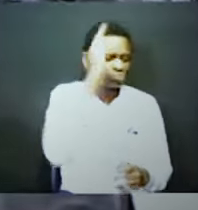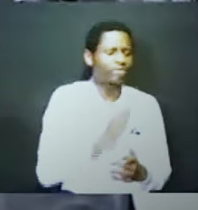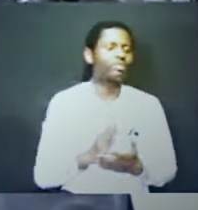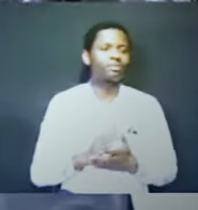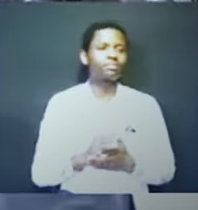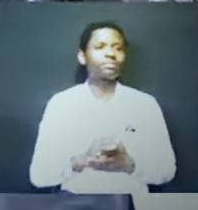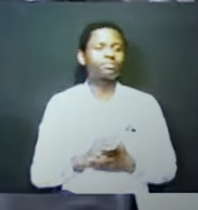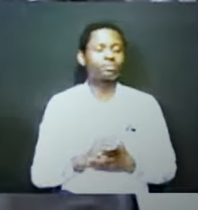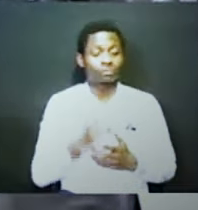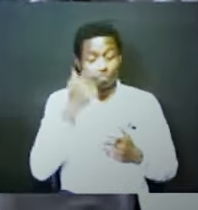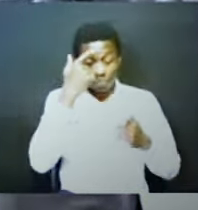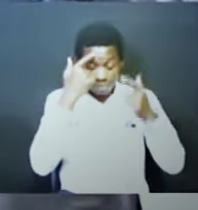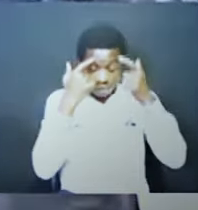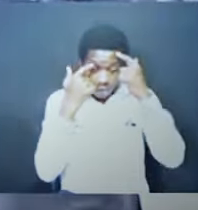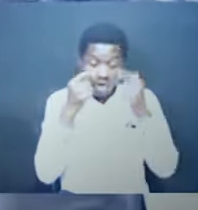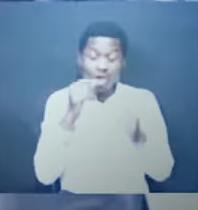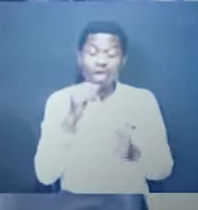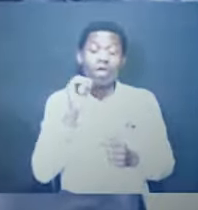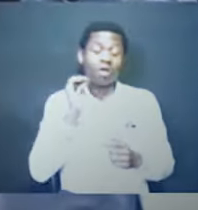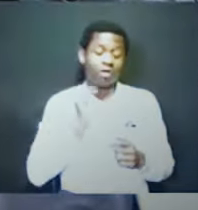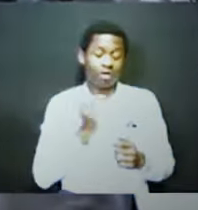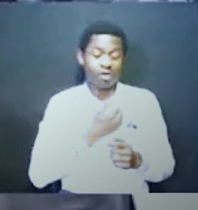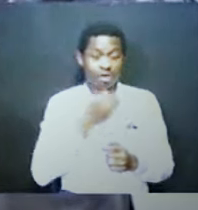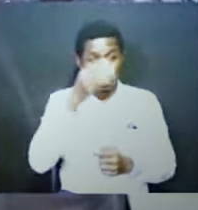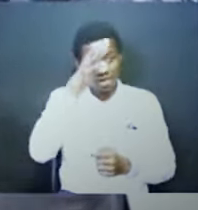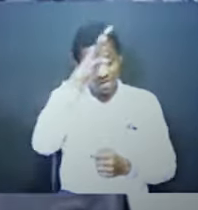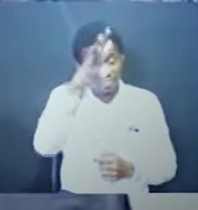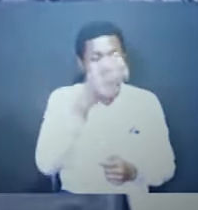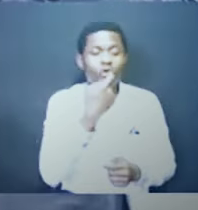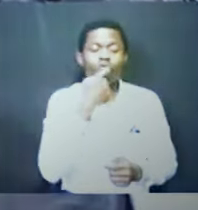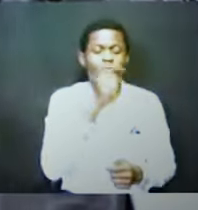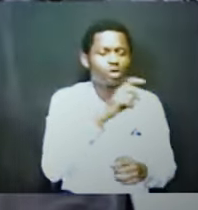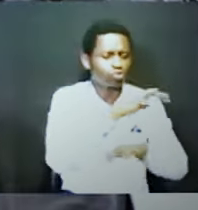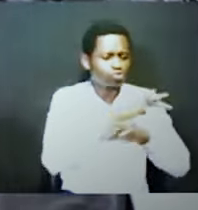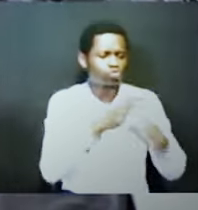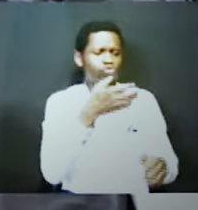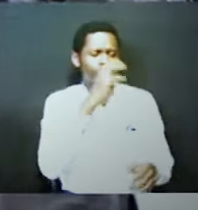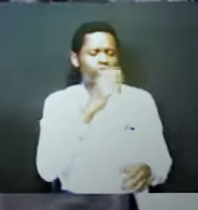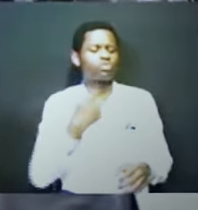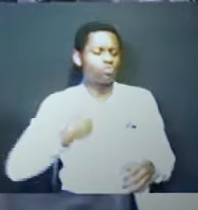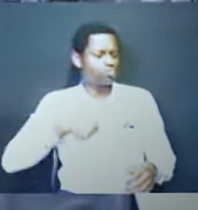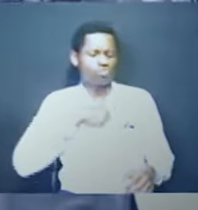younger Jaraka ba, Yonadab, Ashe, and say, Mun Nomansa, na